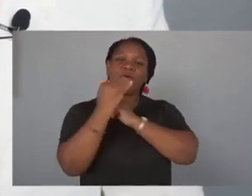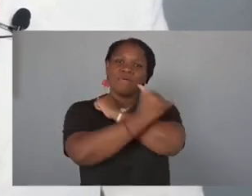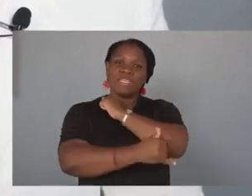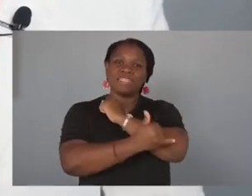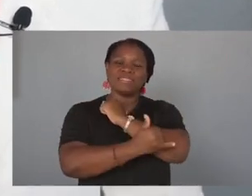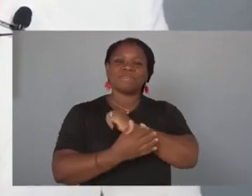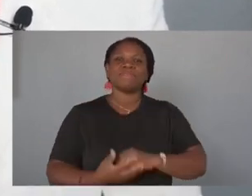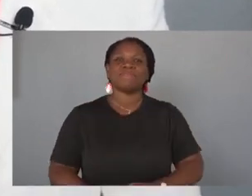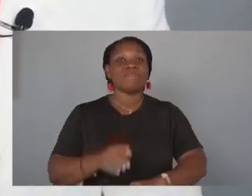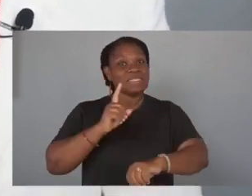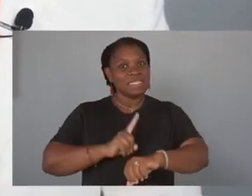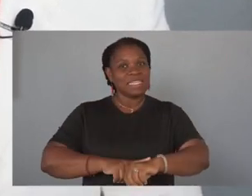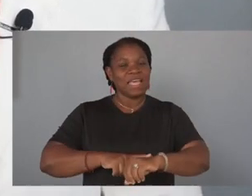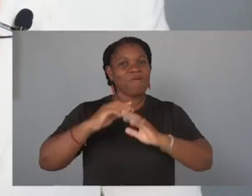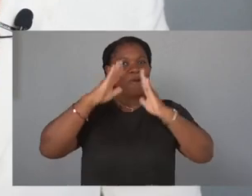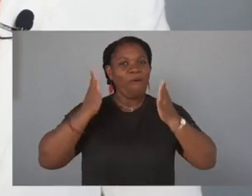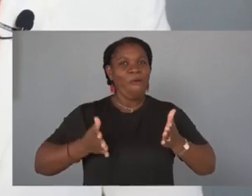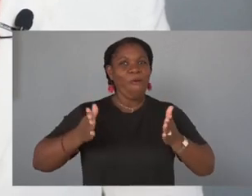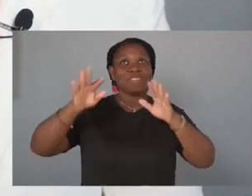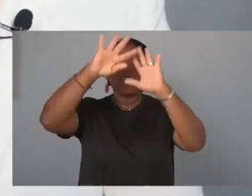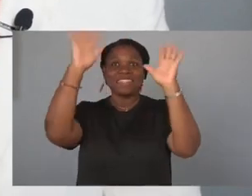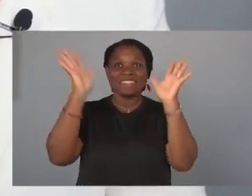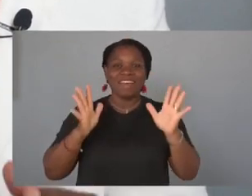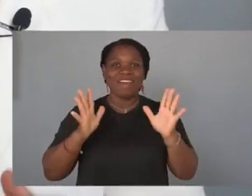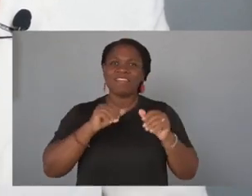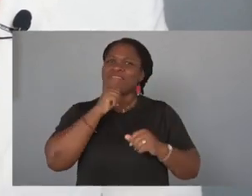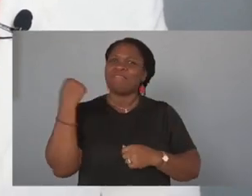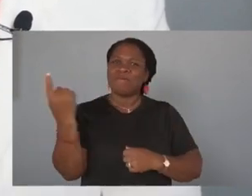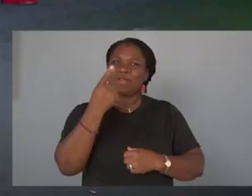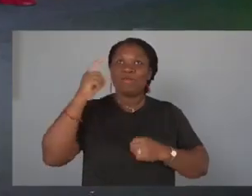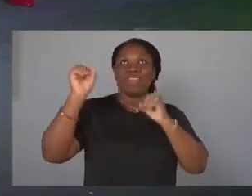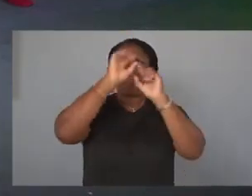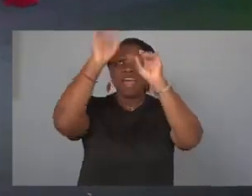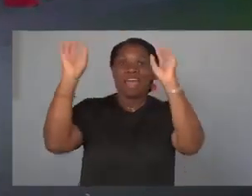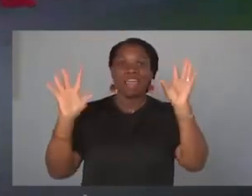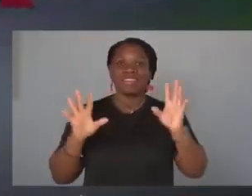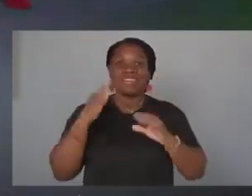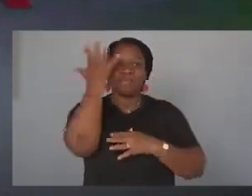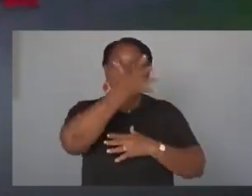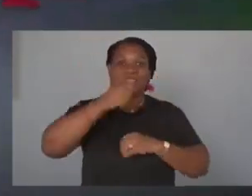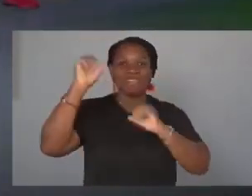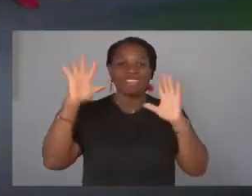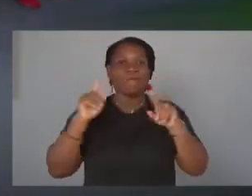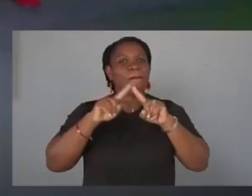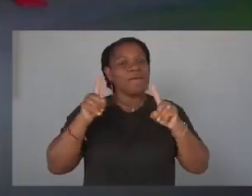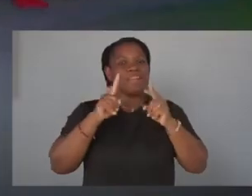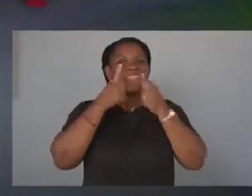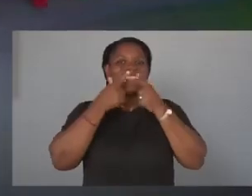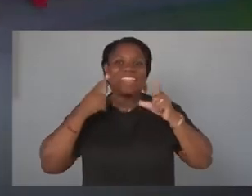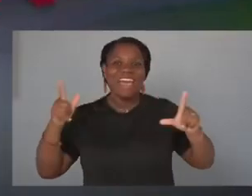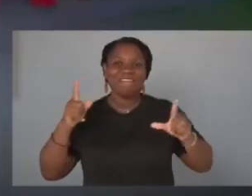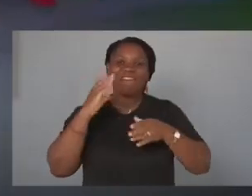It is a time when homes are adorned not just with festive lights and beautiful decorations, but also